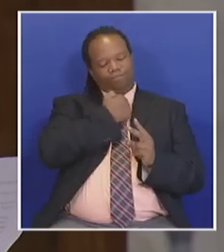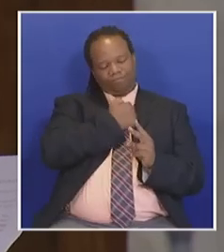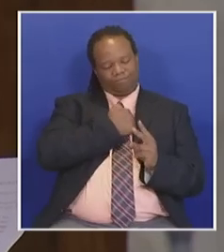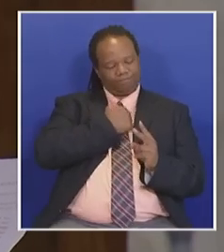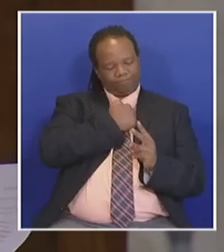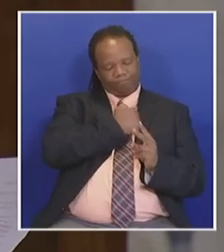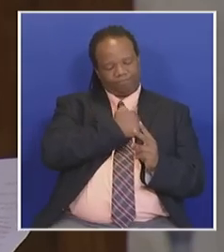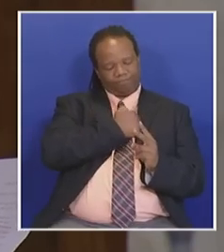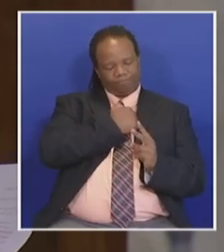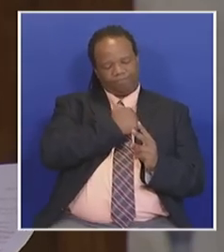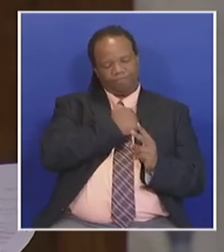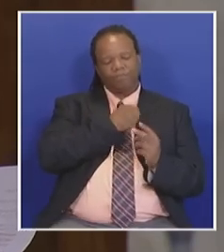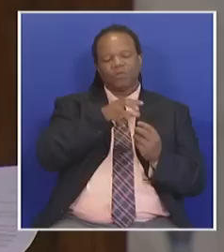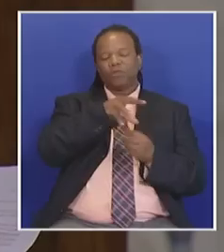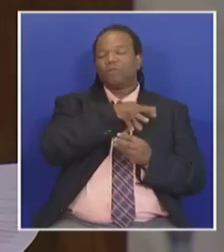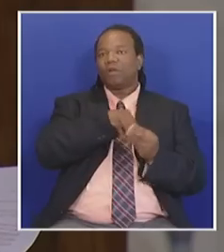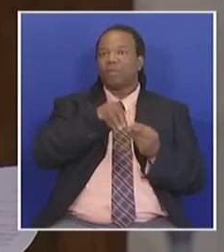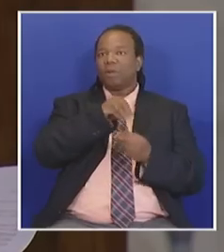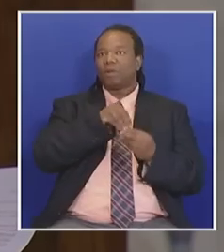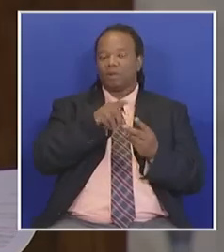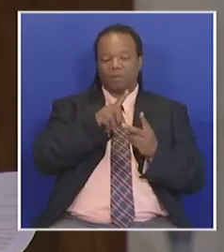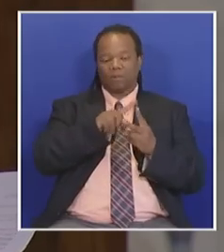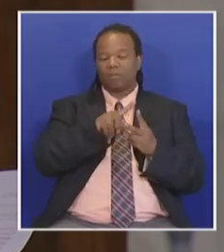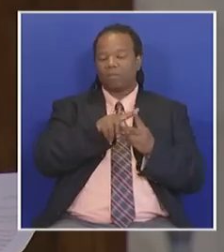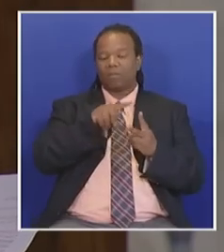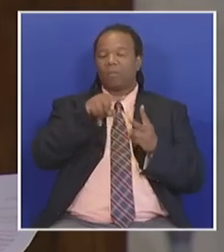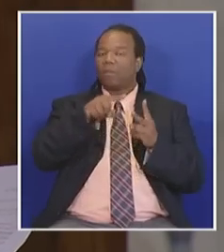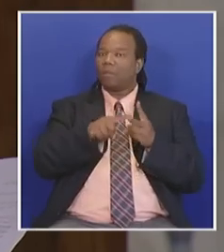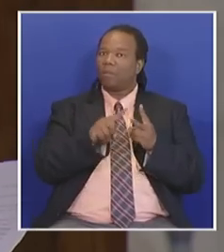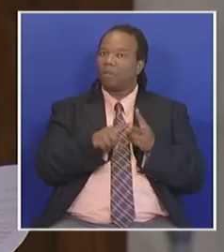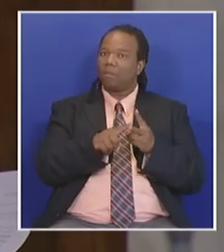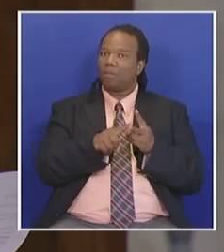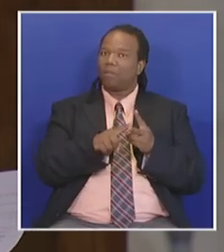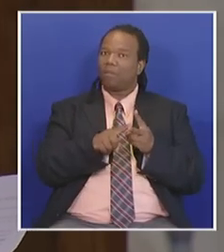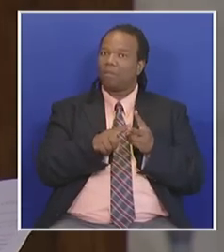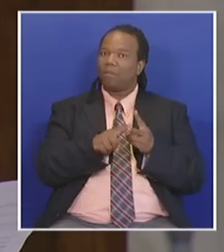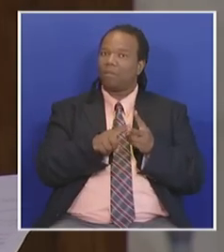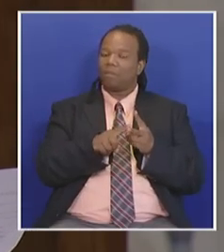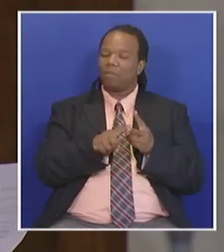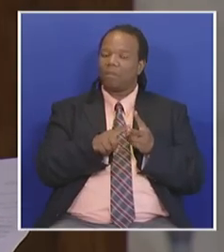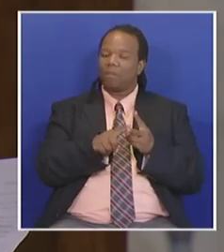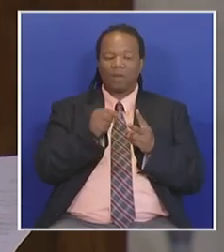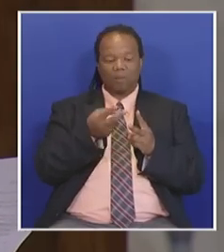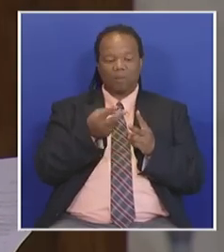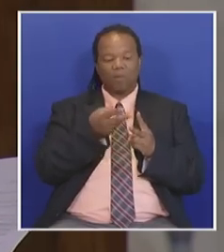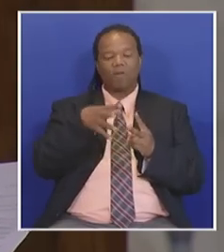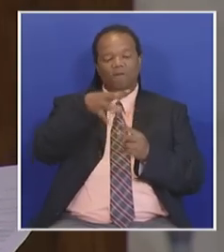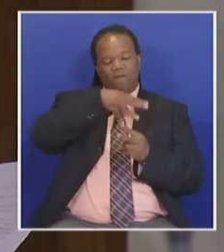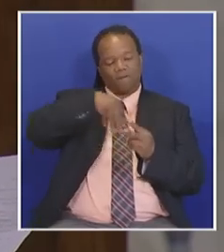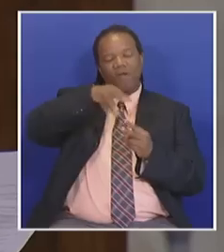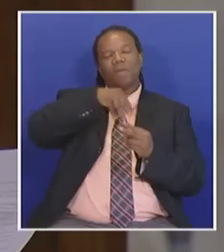to both Honorable Mohai and Honorable Nyambi and their families, and wishes